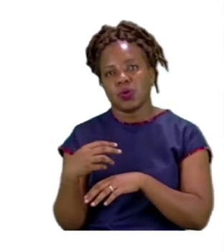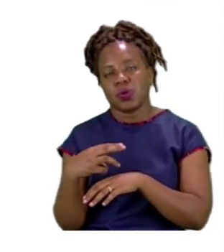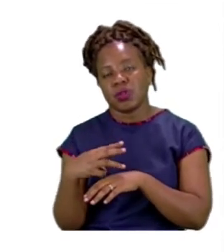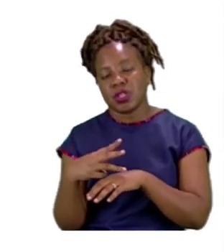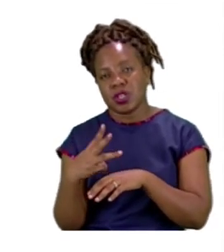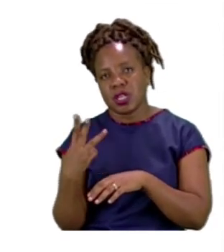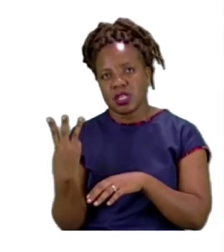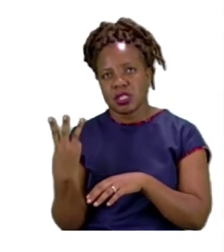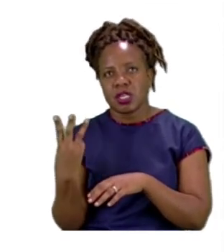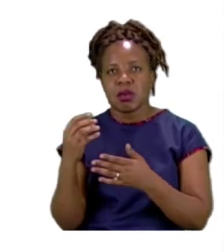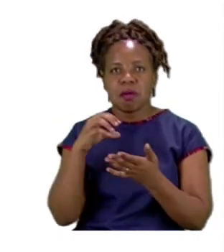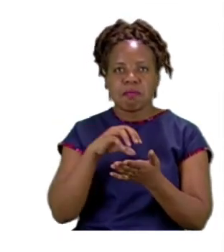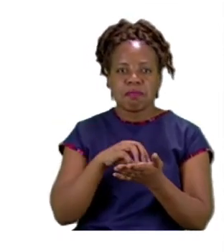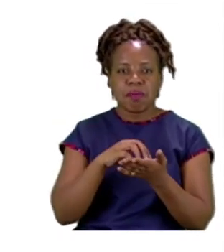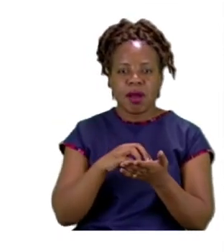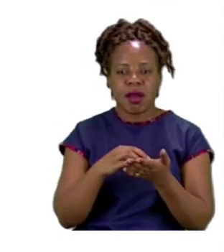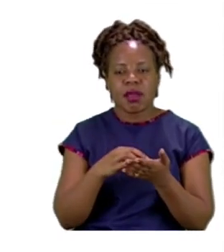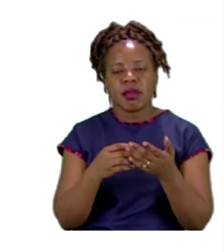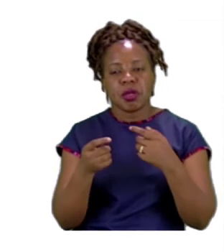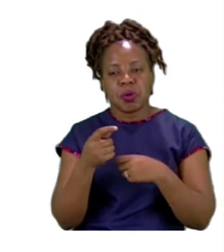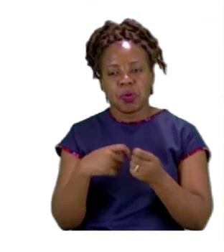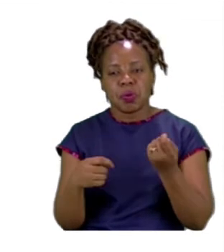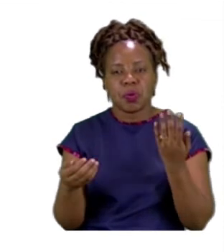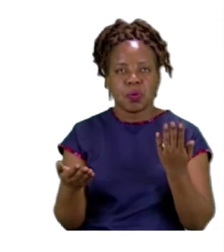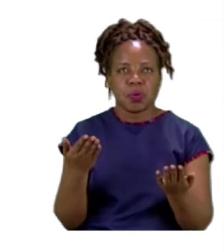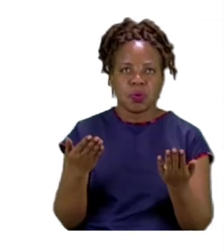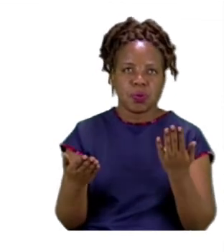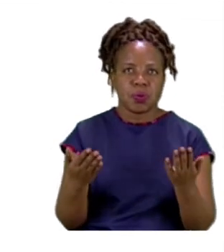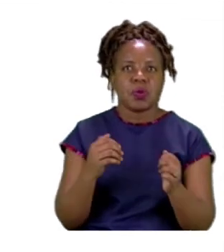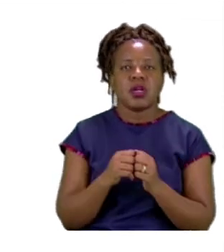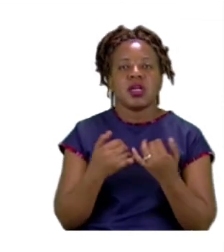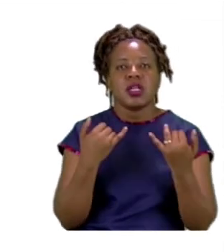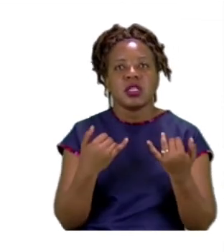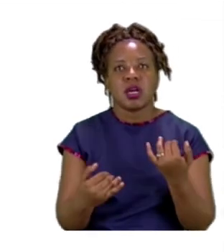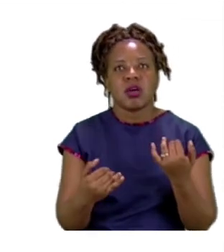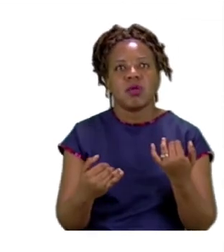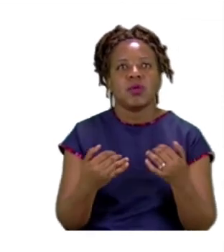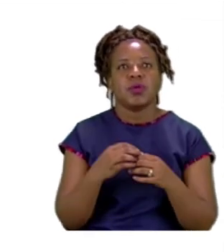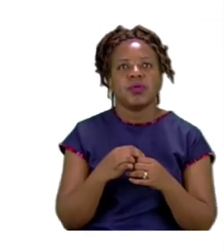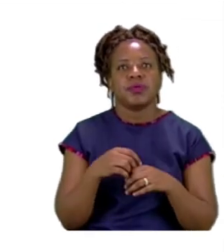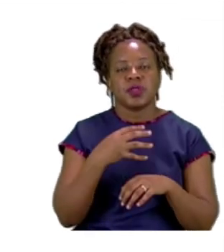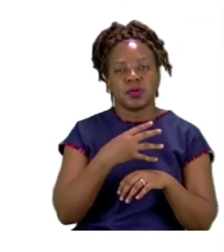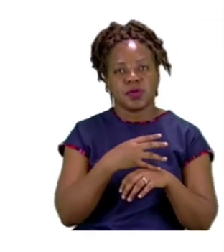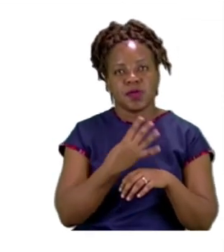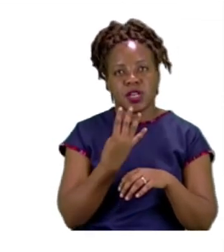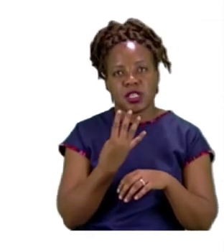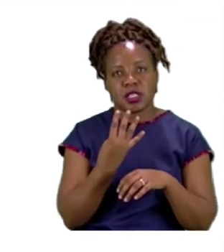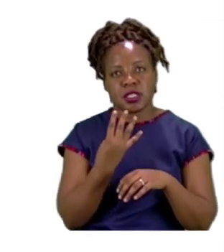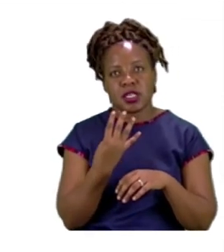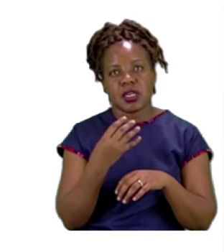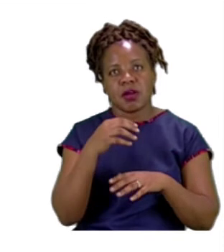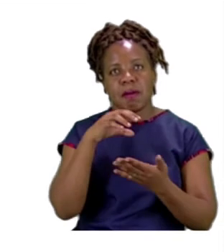and Thursday. So you are going to take the difference. You are going to say Thursday's